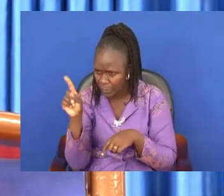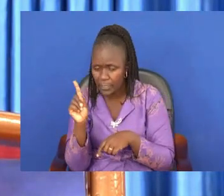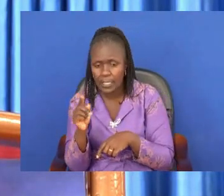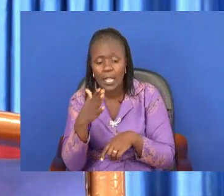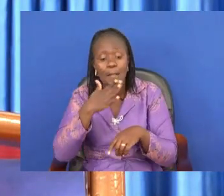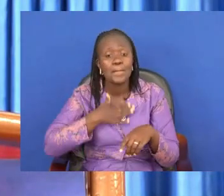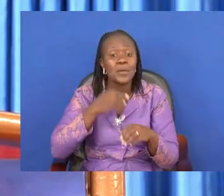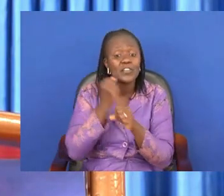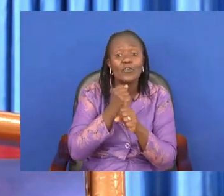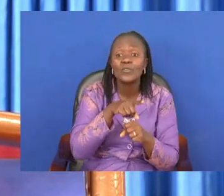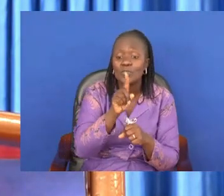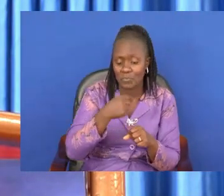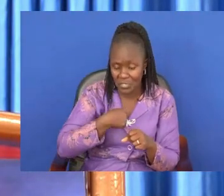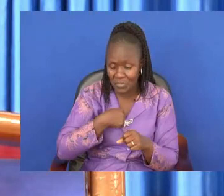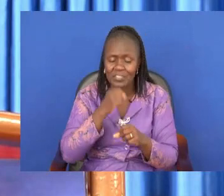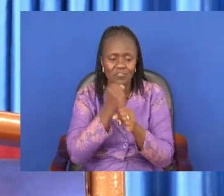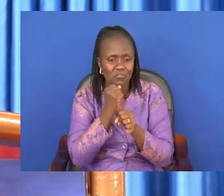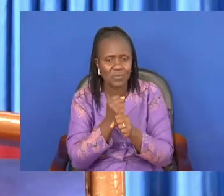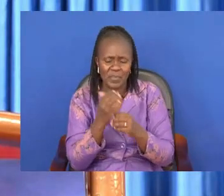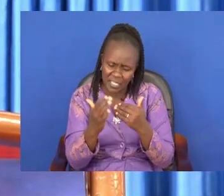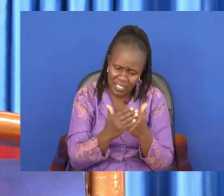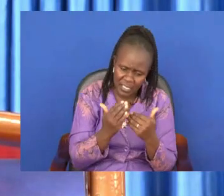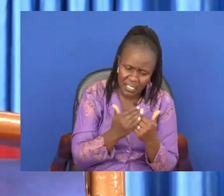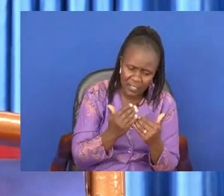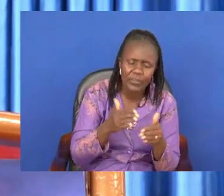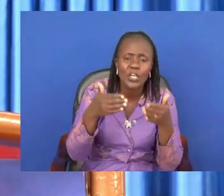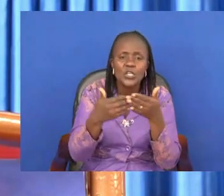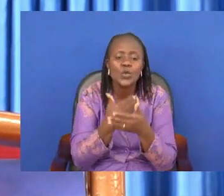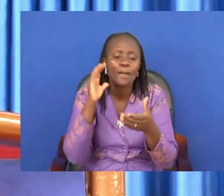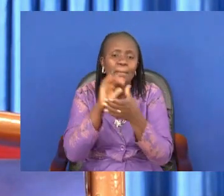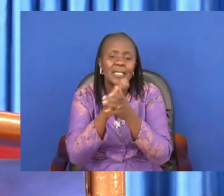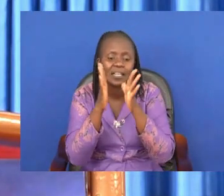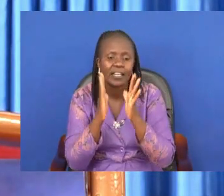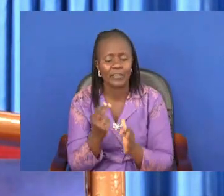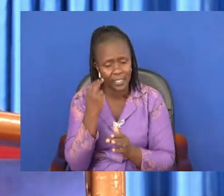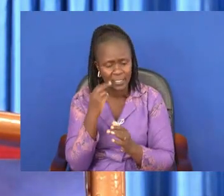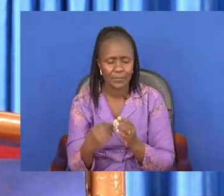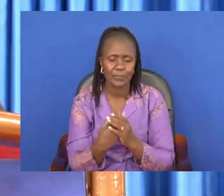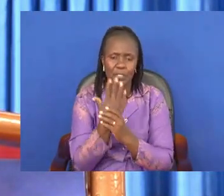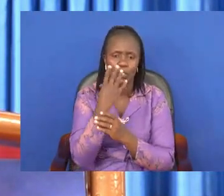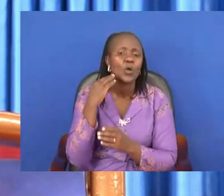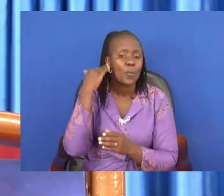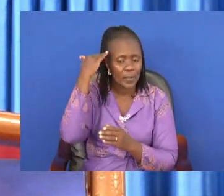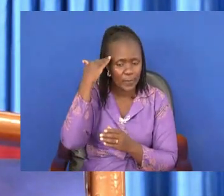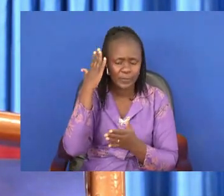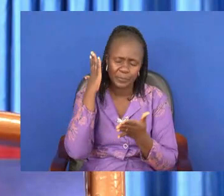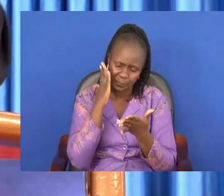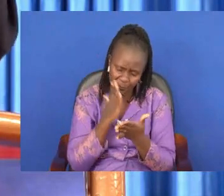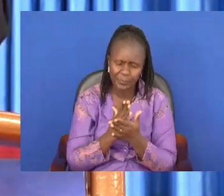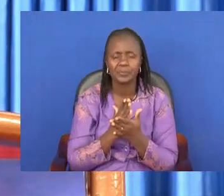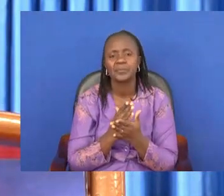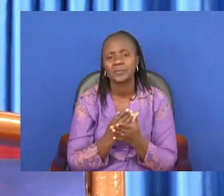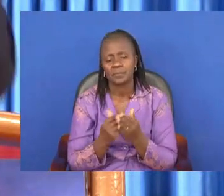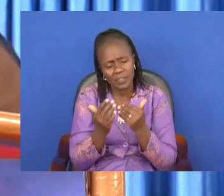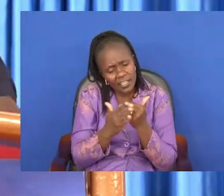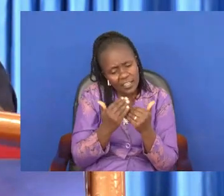my job, your job, is to take care of the new believers until they are mature. Make sure that you can be able to